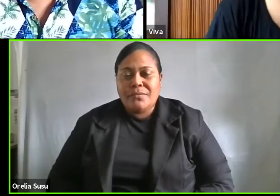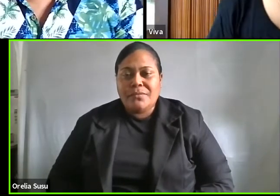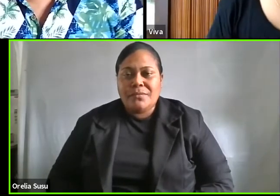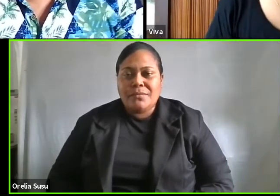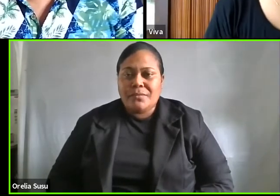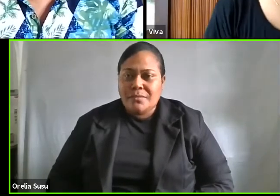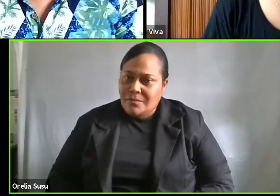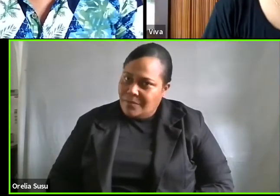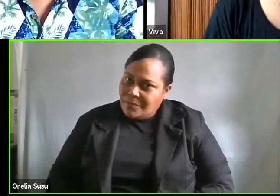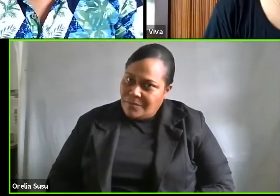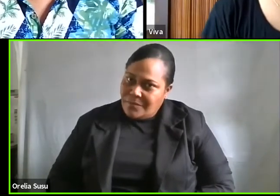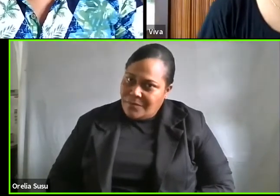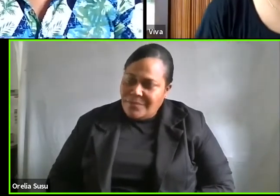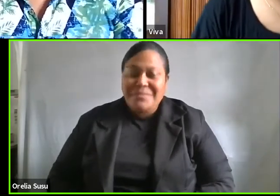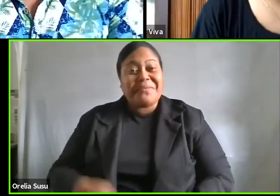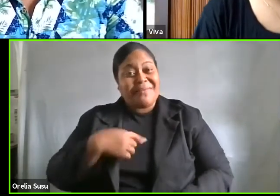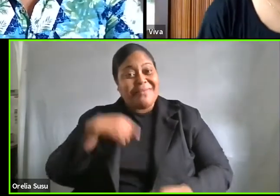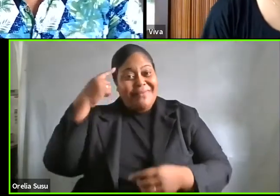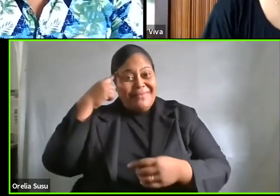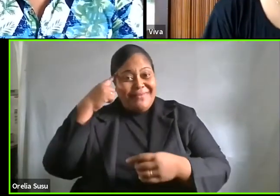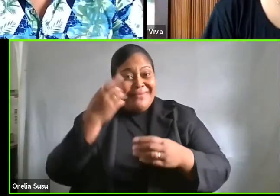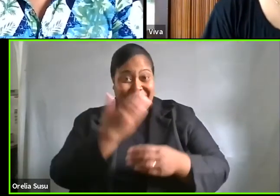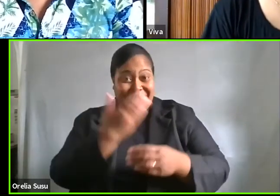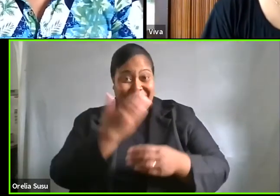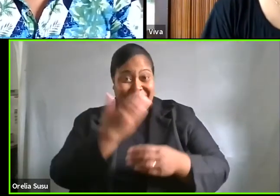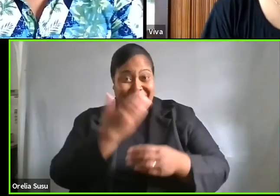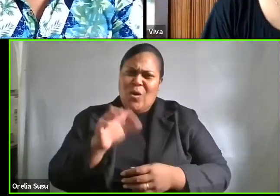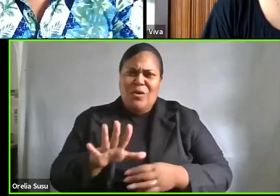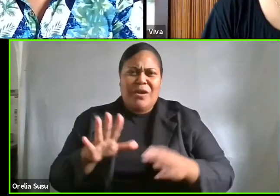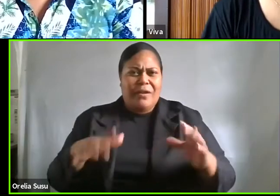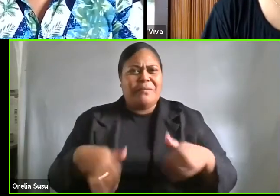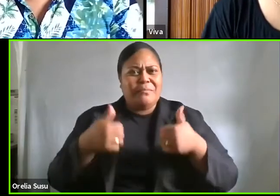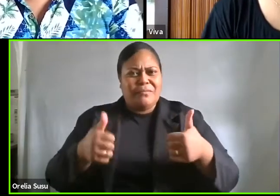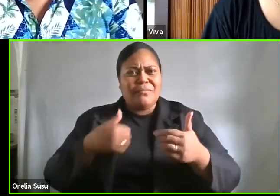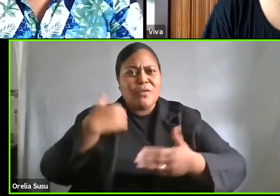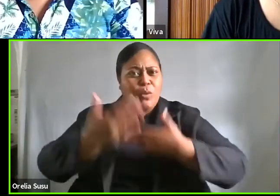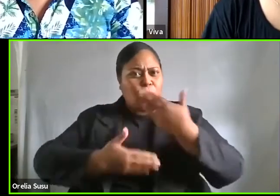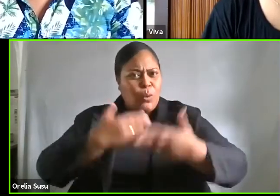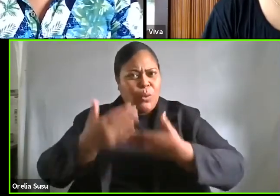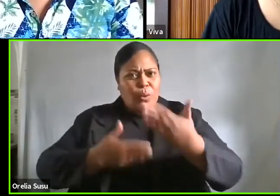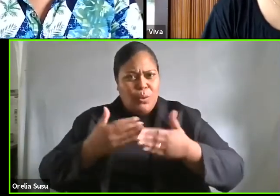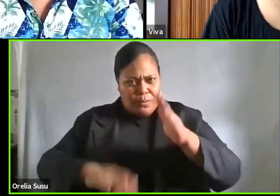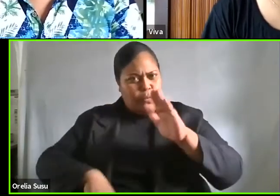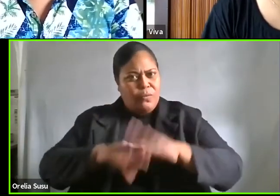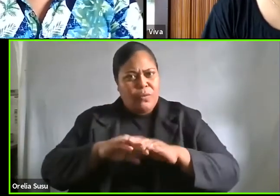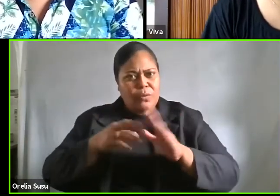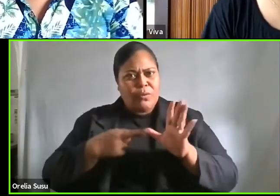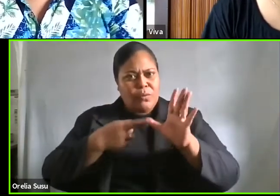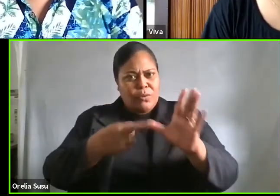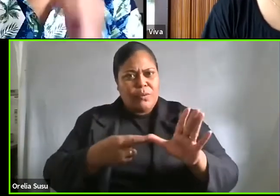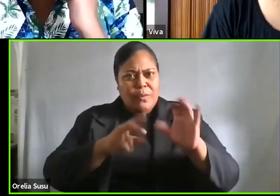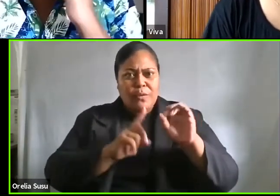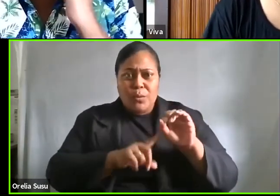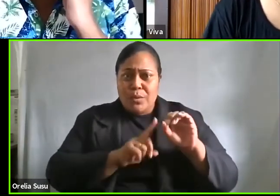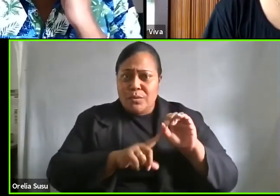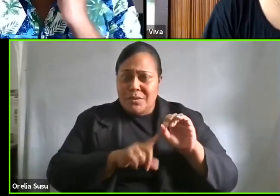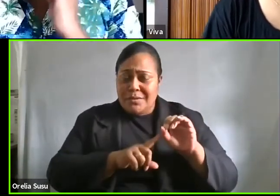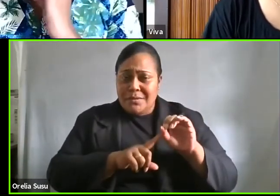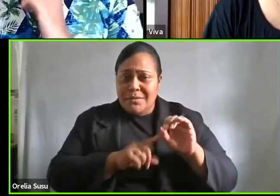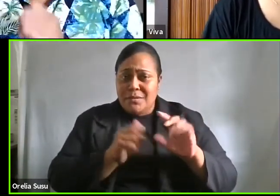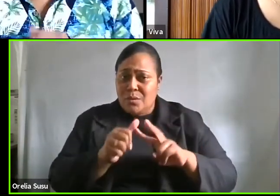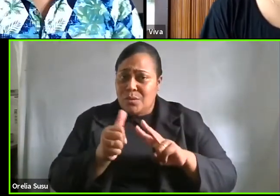i think nolene has given a good explanation about the uh responding to the questions and also uh